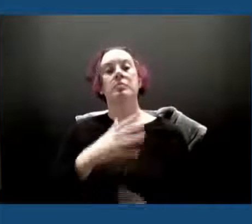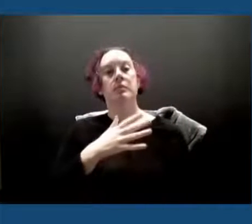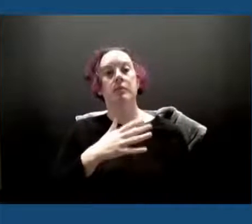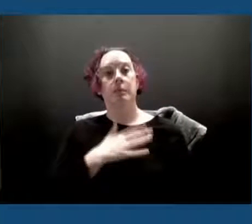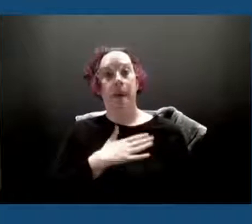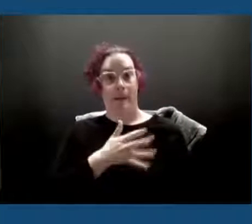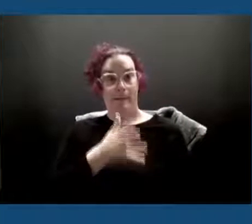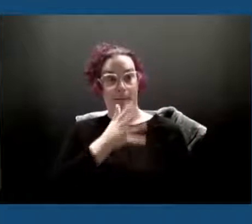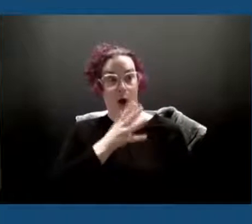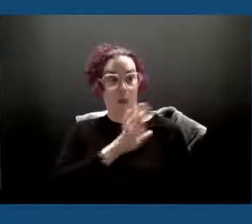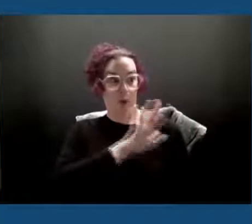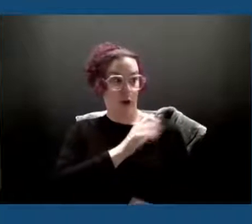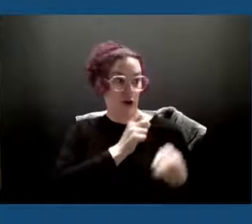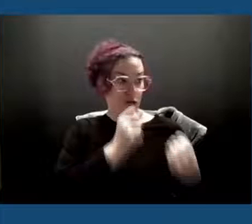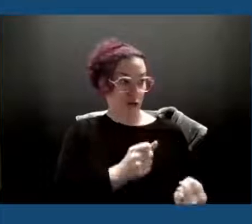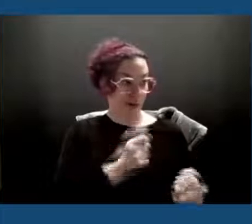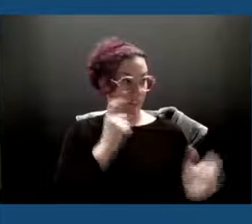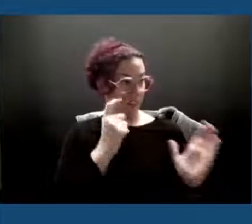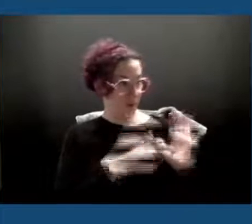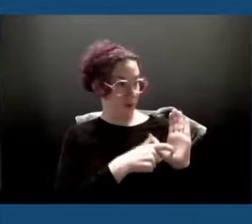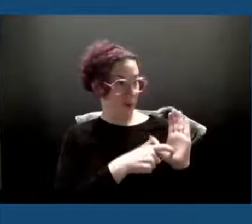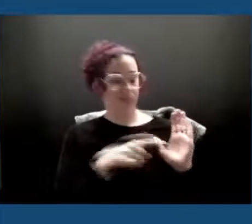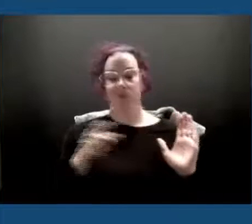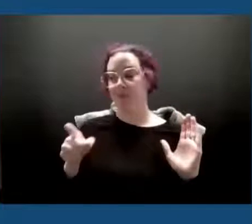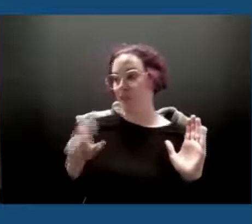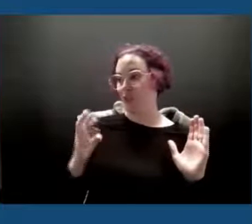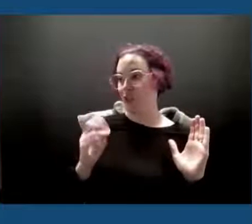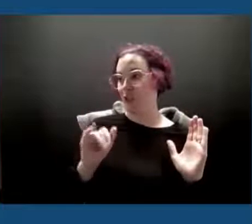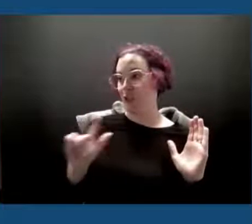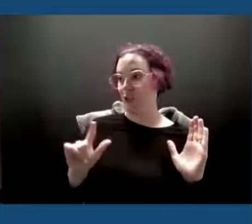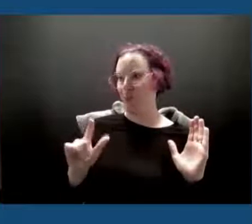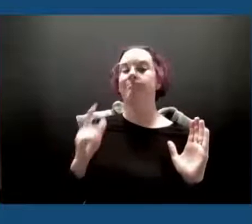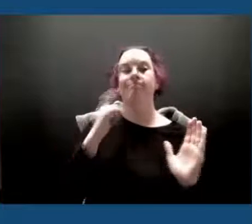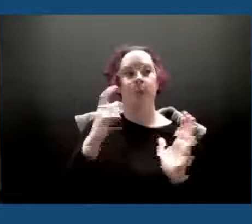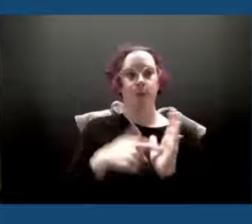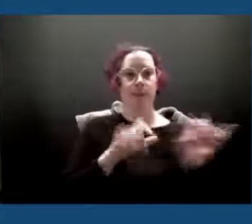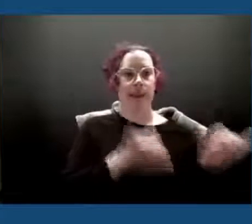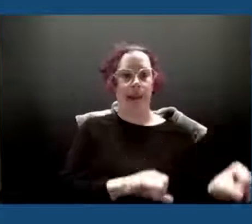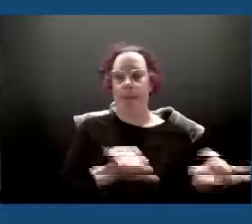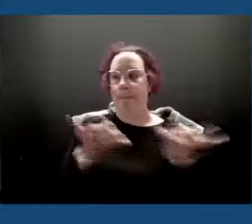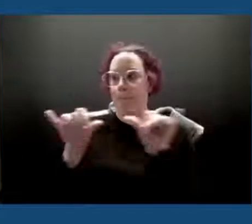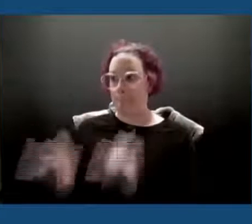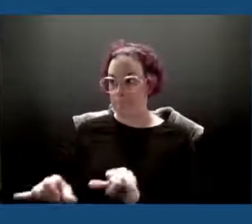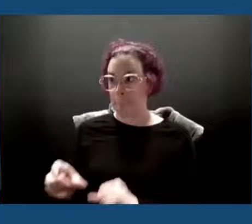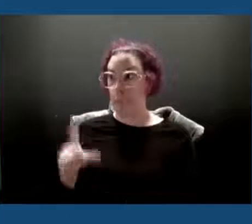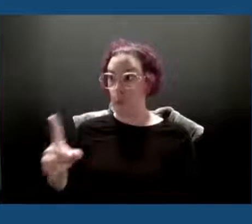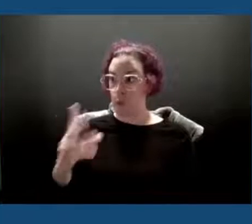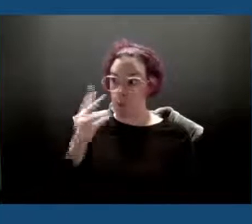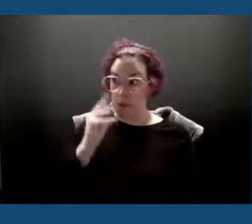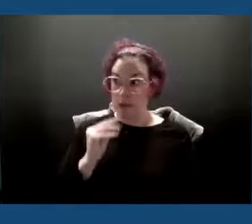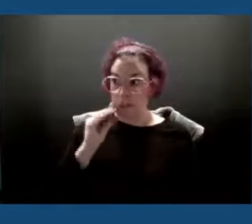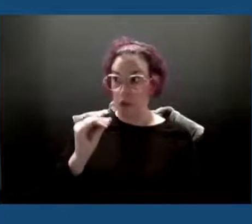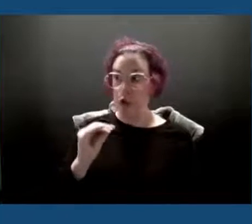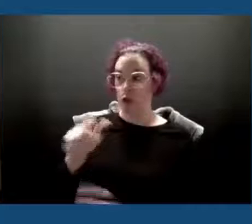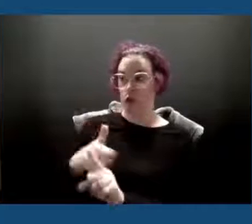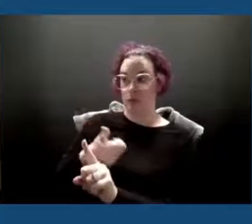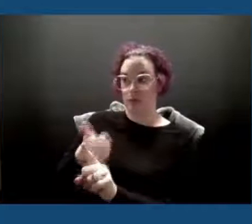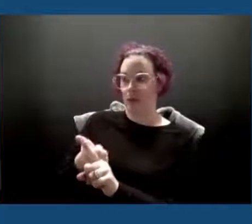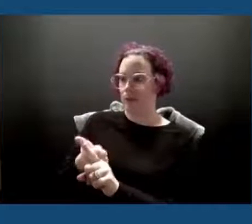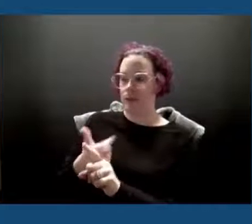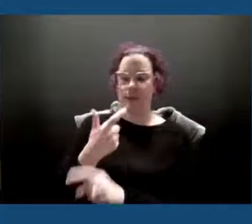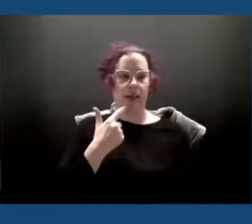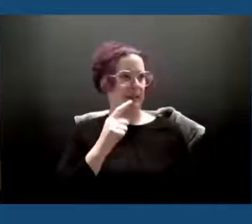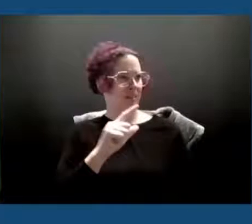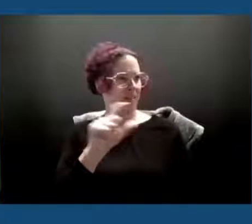that I see in you, Cheryl, I see the same strength that what you endure personally, you say, I cannot allow that to happen to